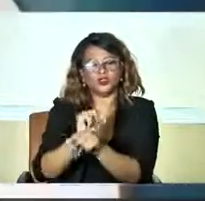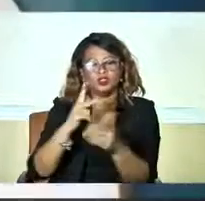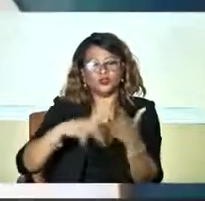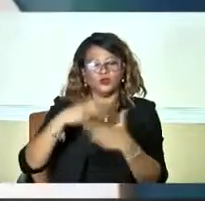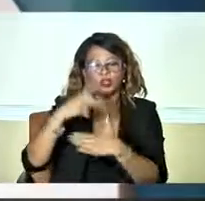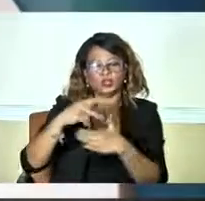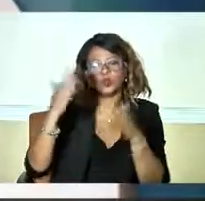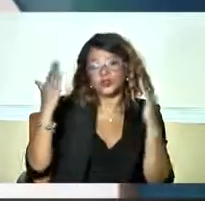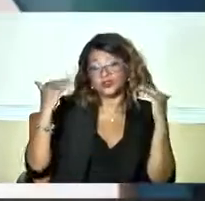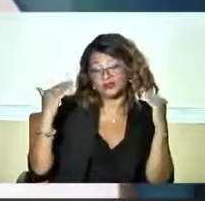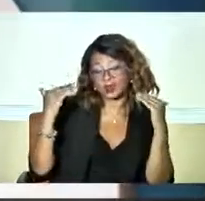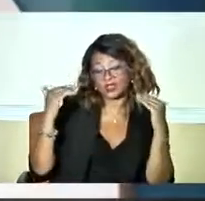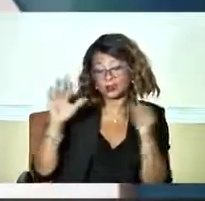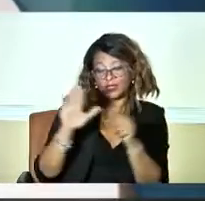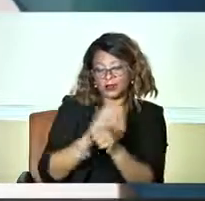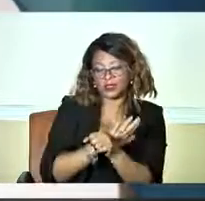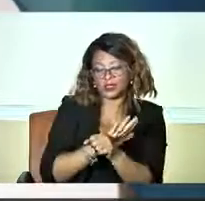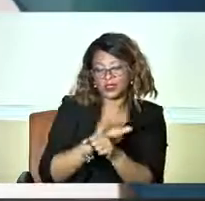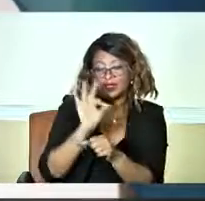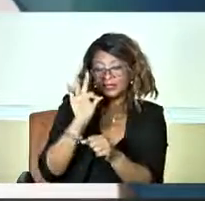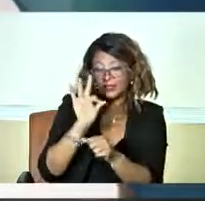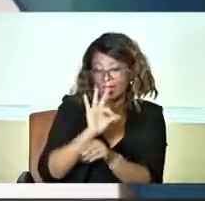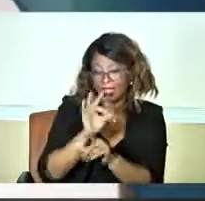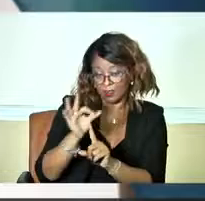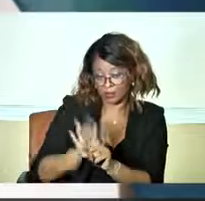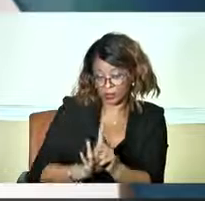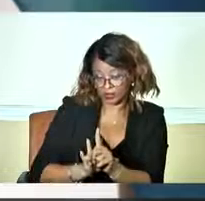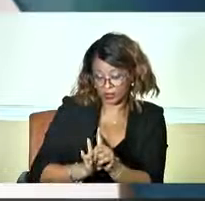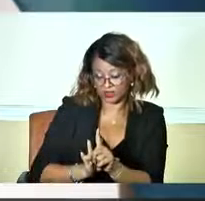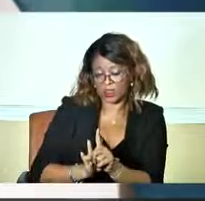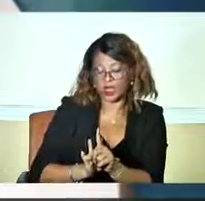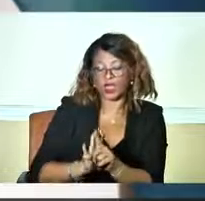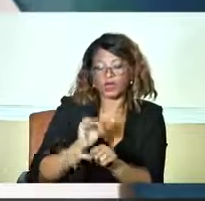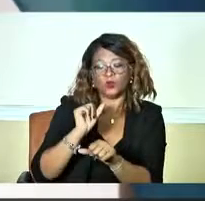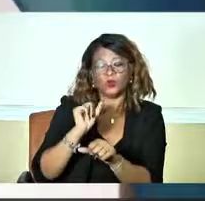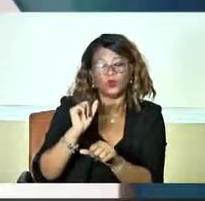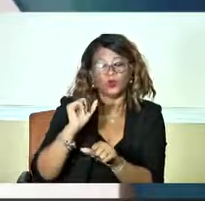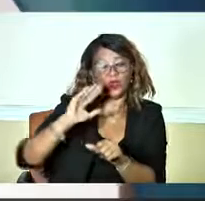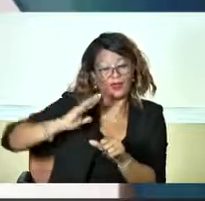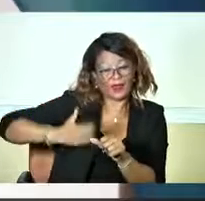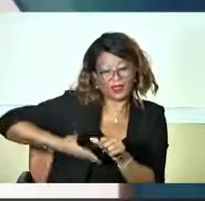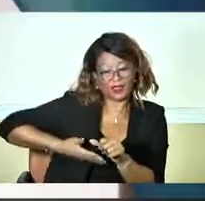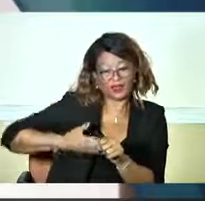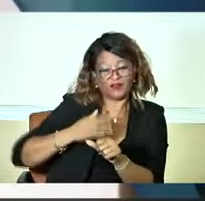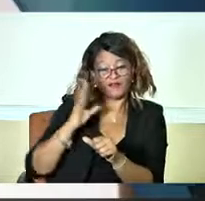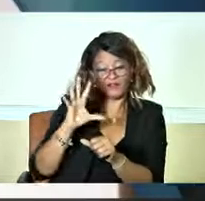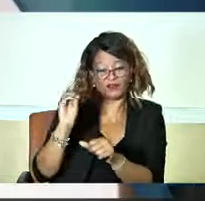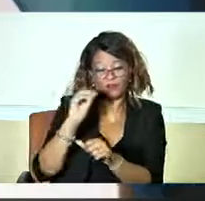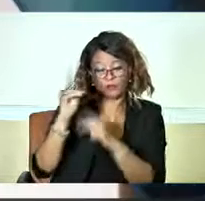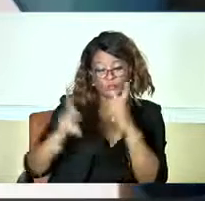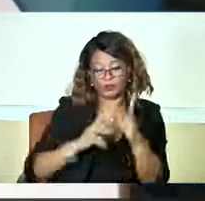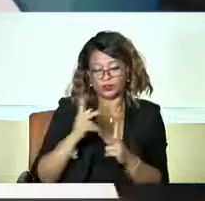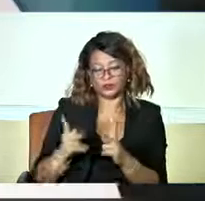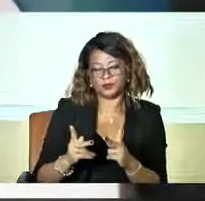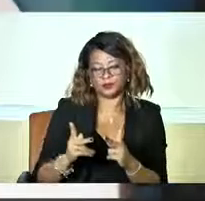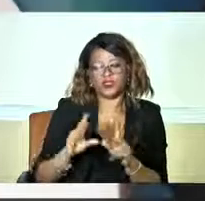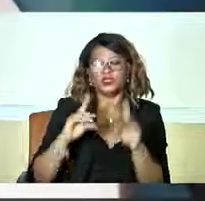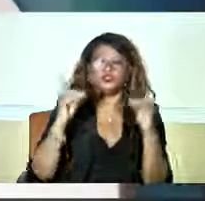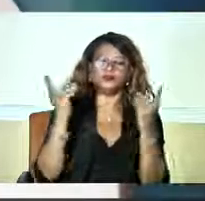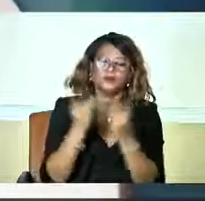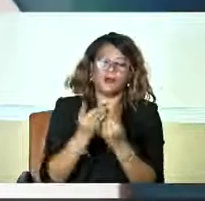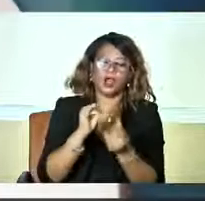we expect to be completed in 9 months and will employ some 50 persons. The